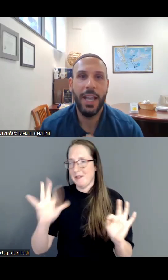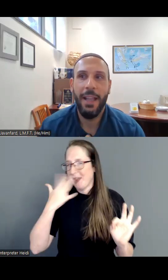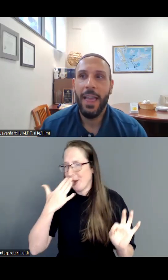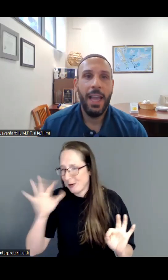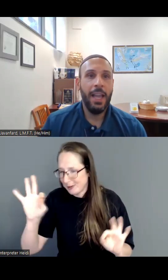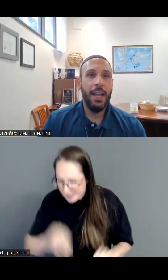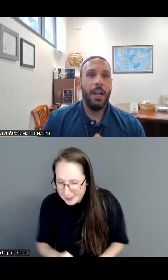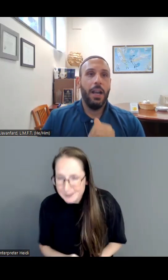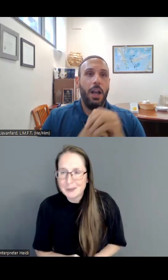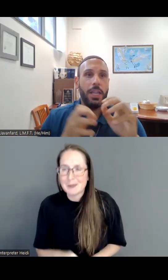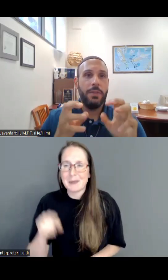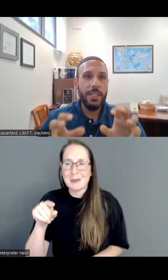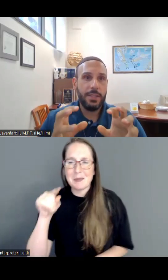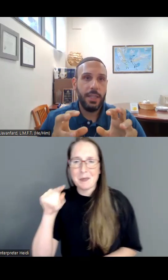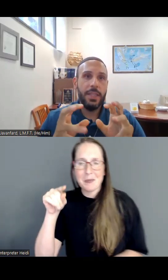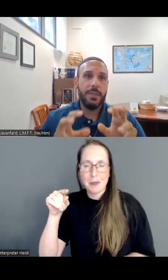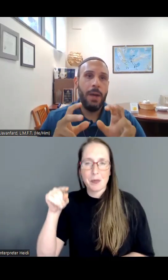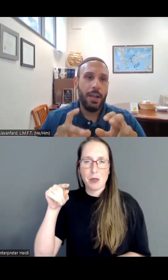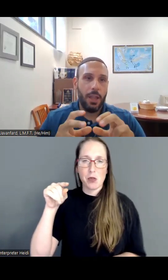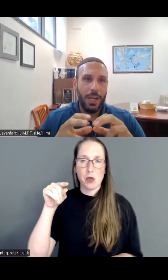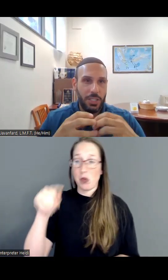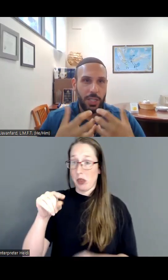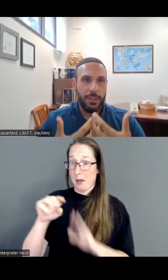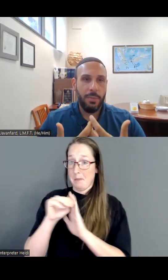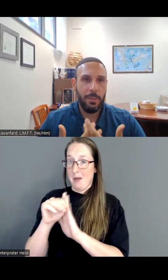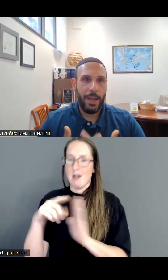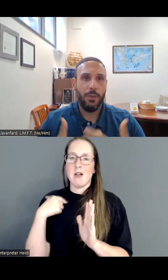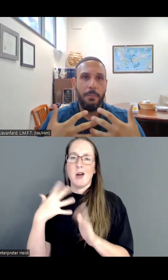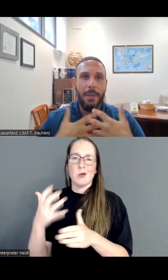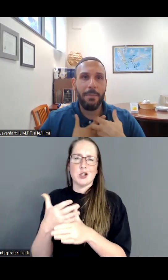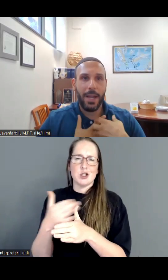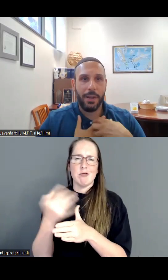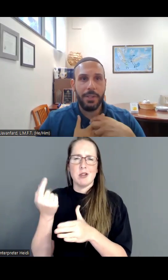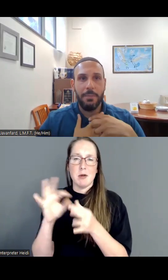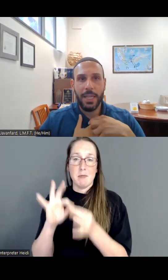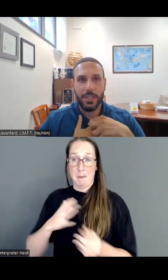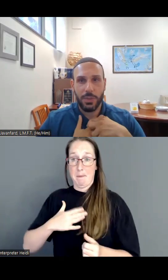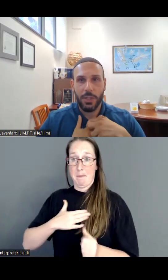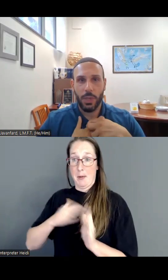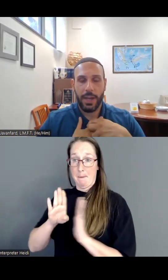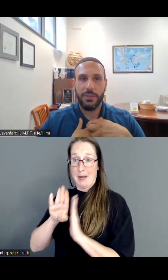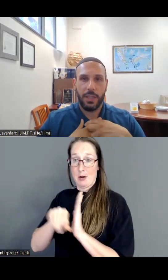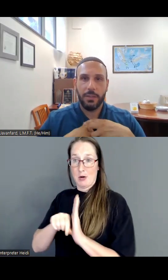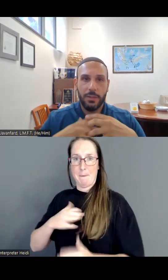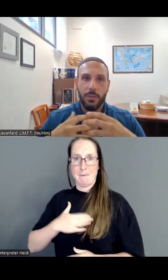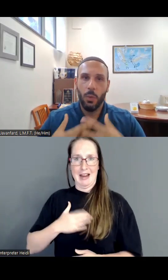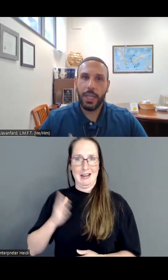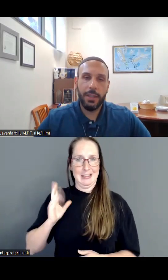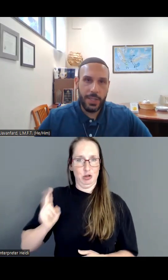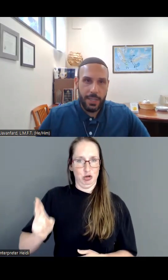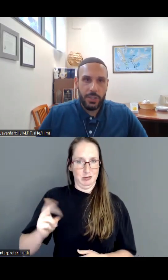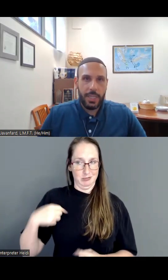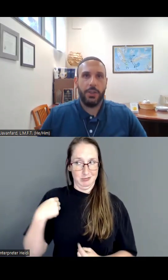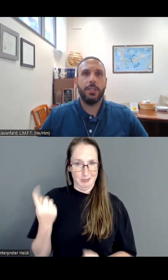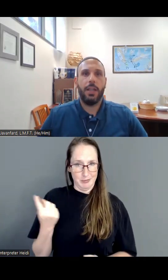much. In this model, I wanted to share a little bit about my background and my history and the work that I've done. Working